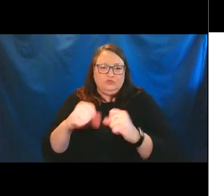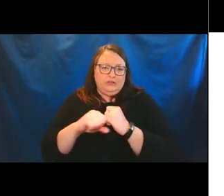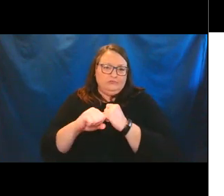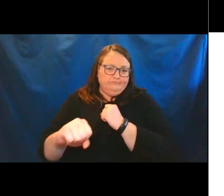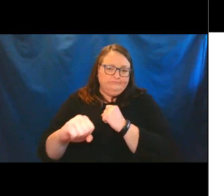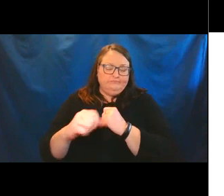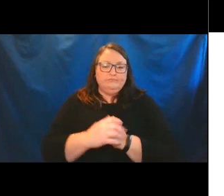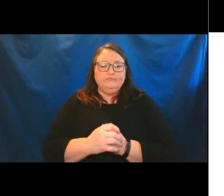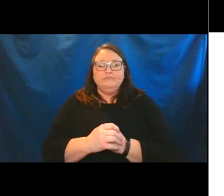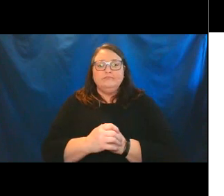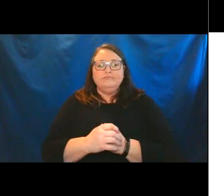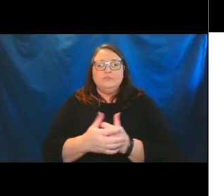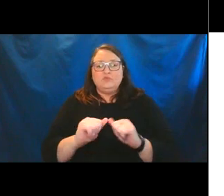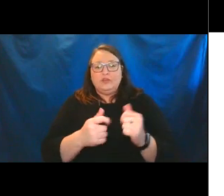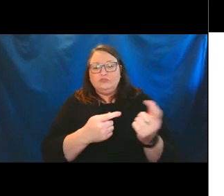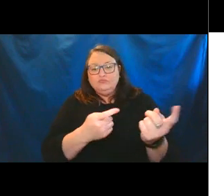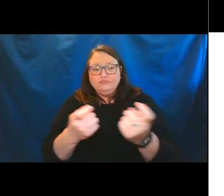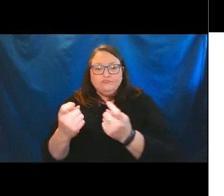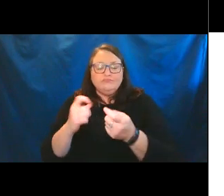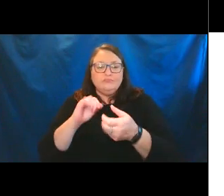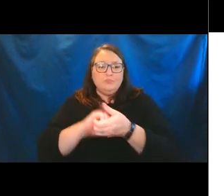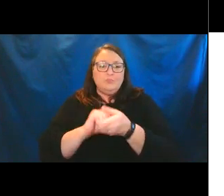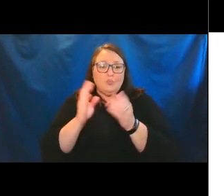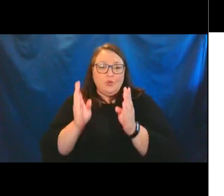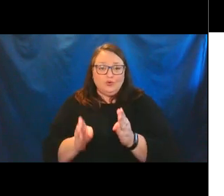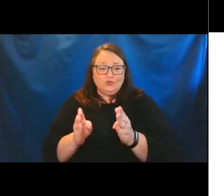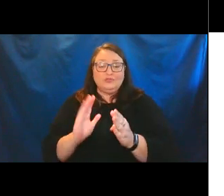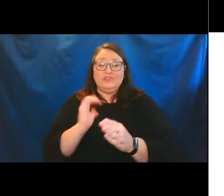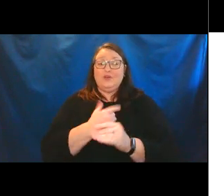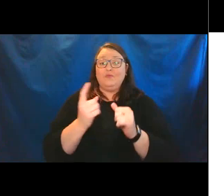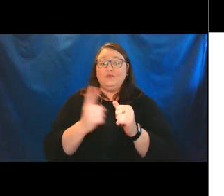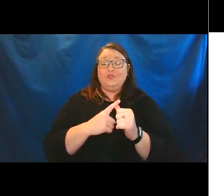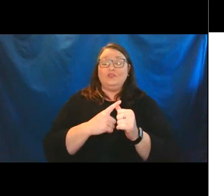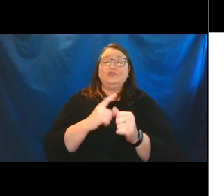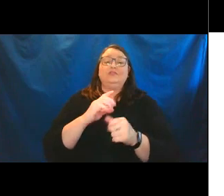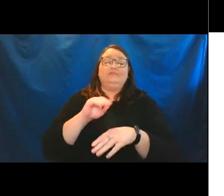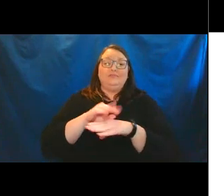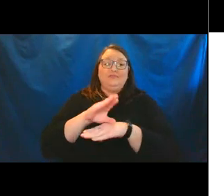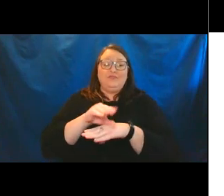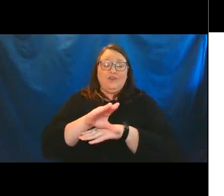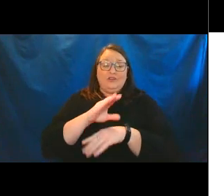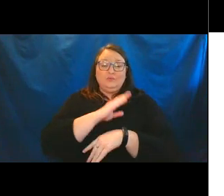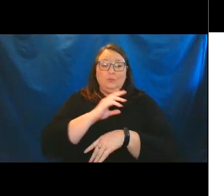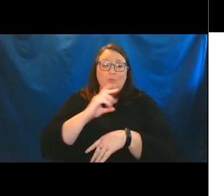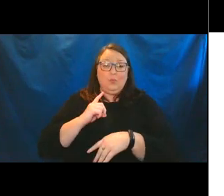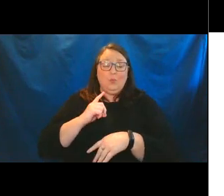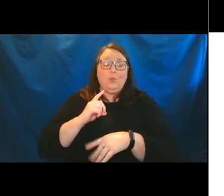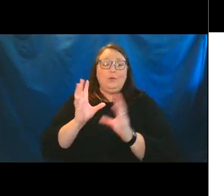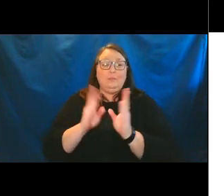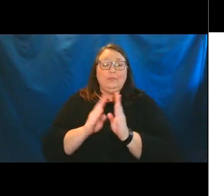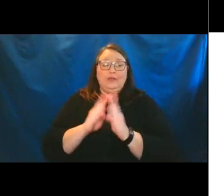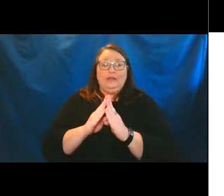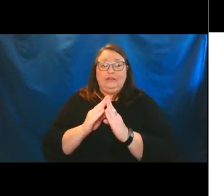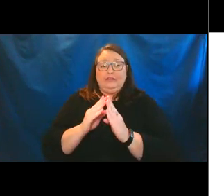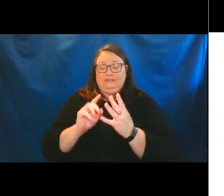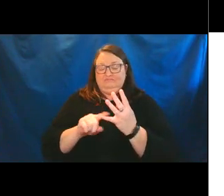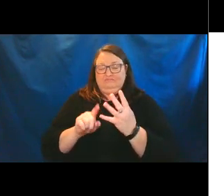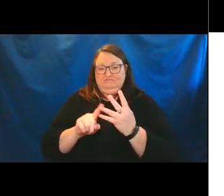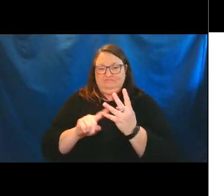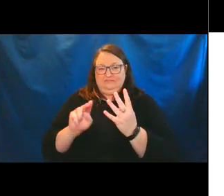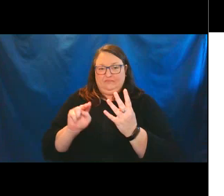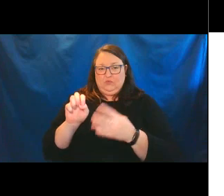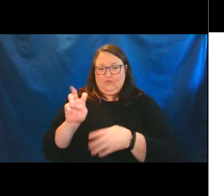convening partners, and we had our first advisory board meeting late in November. We had this